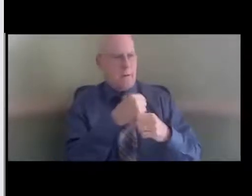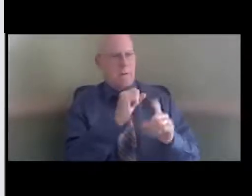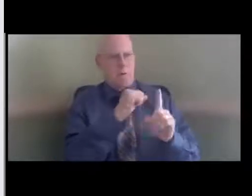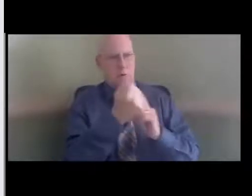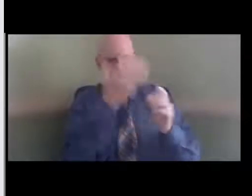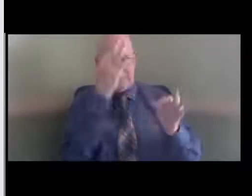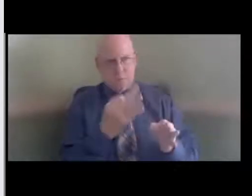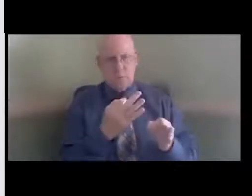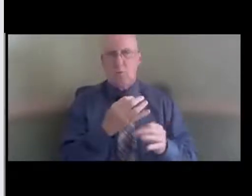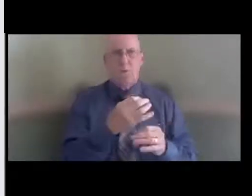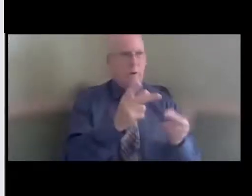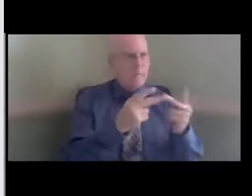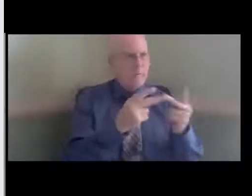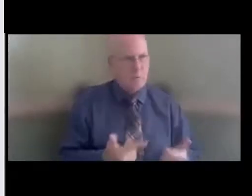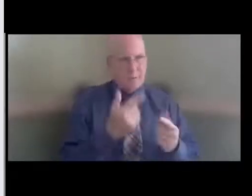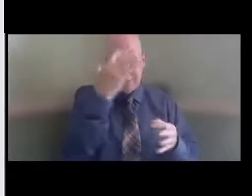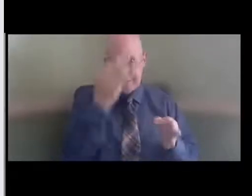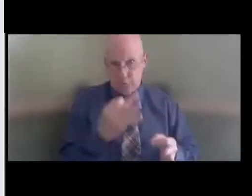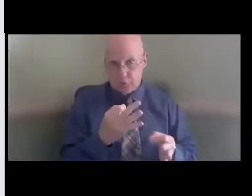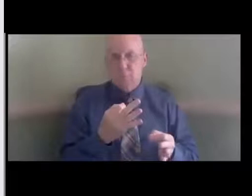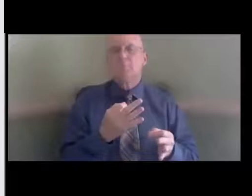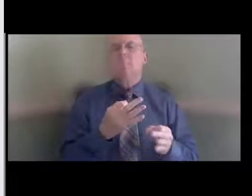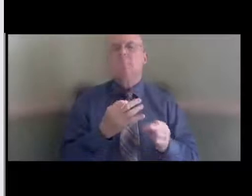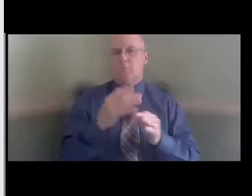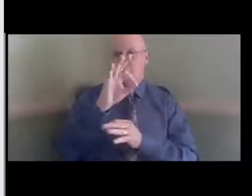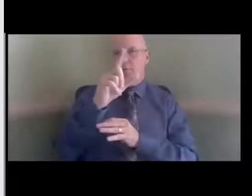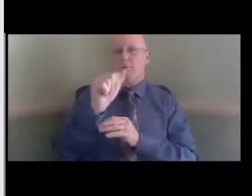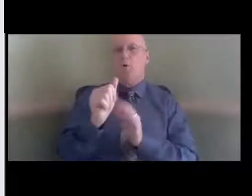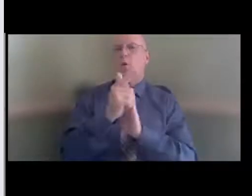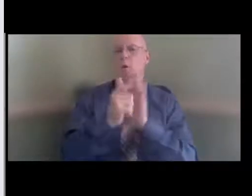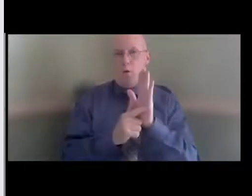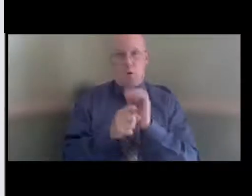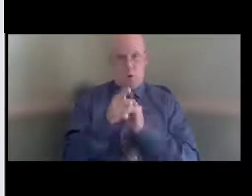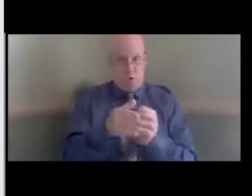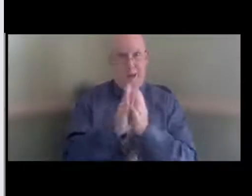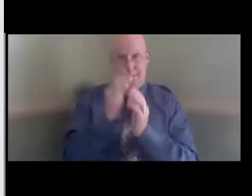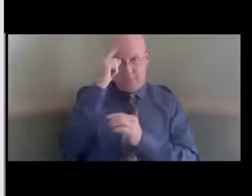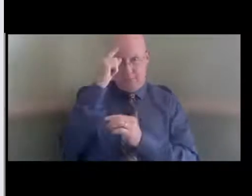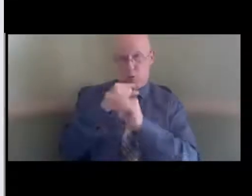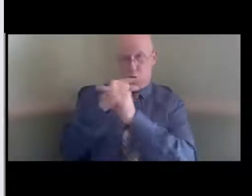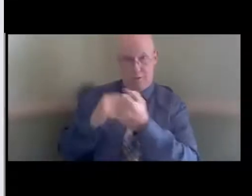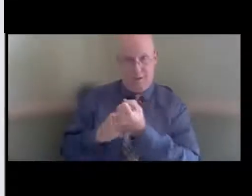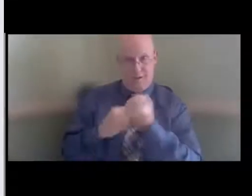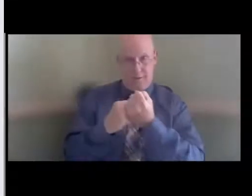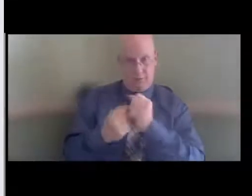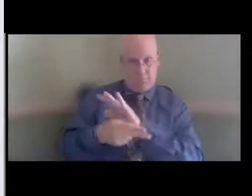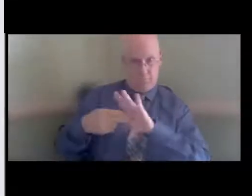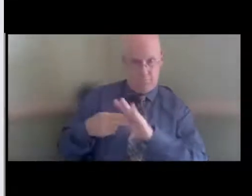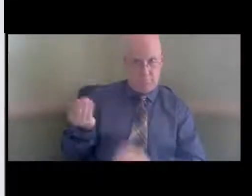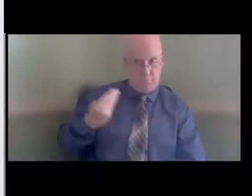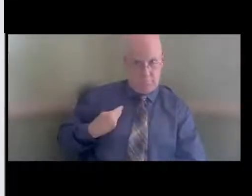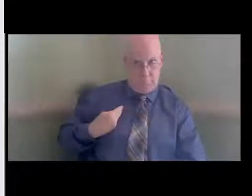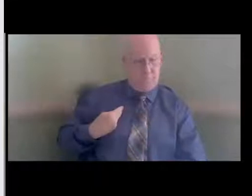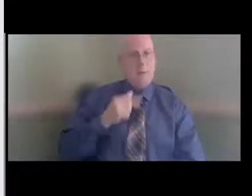residential decisions, then under Florida law, you as the petitioner, the person asking for this guardian advocacy, you do not